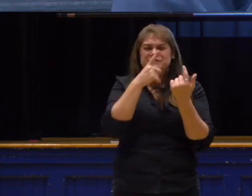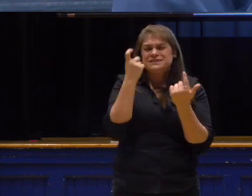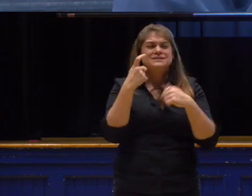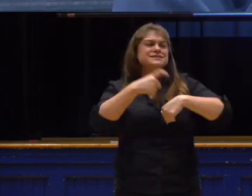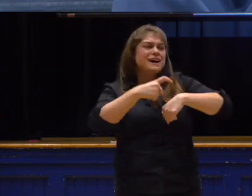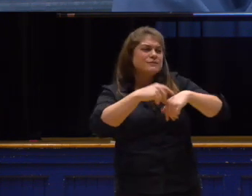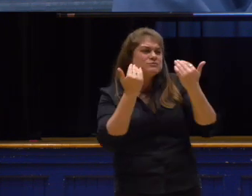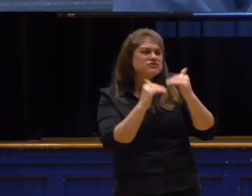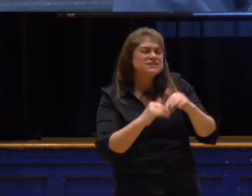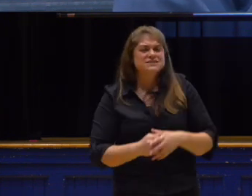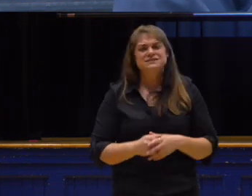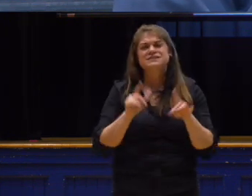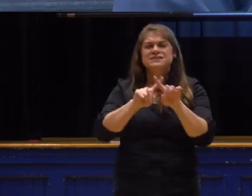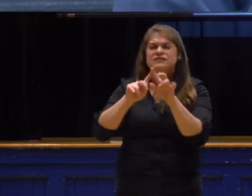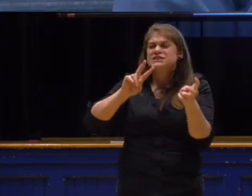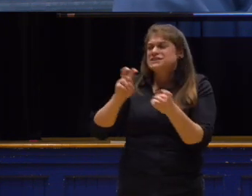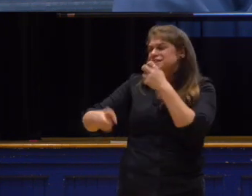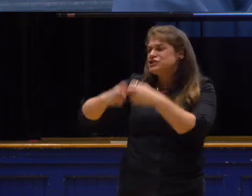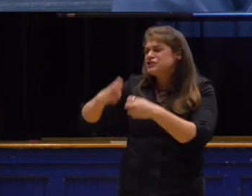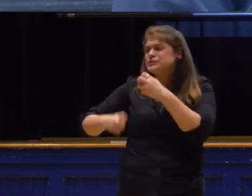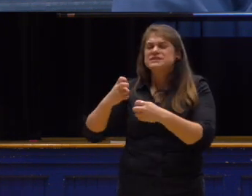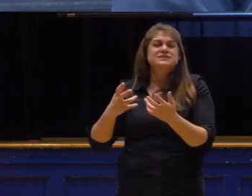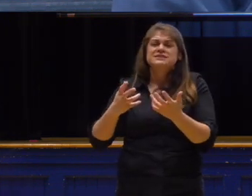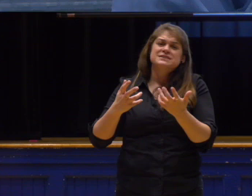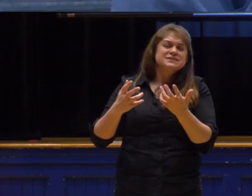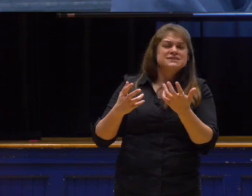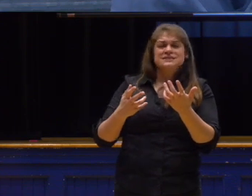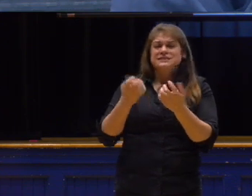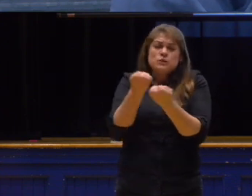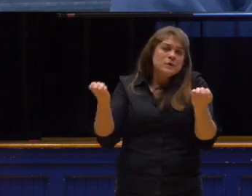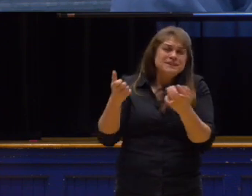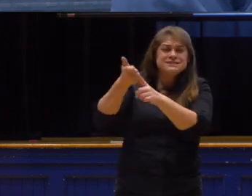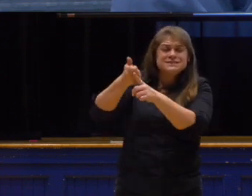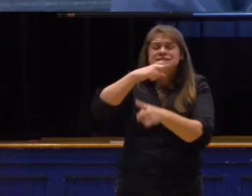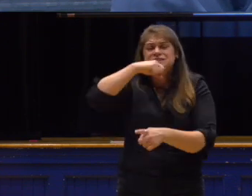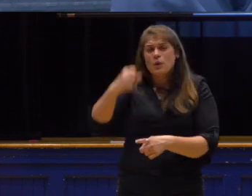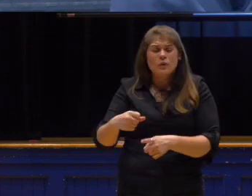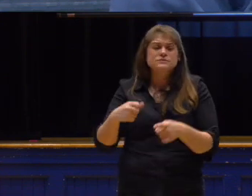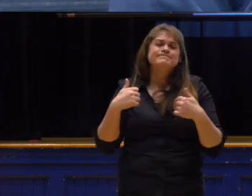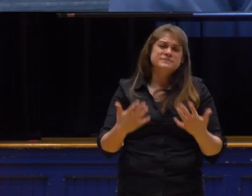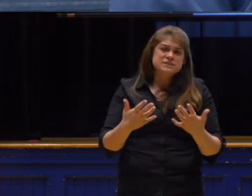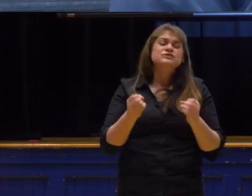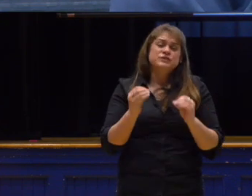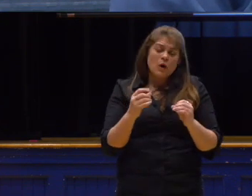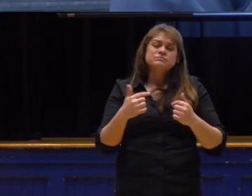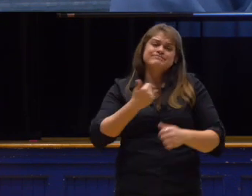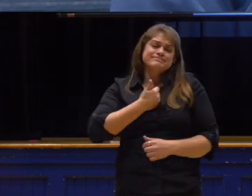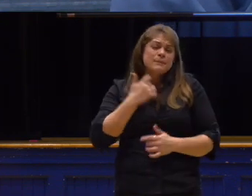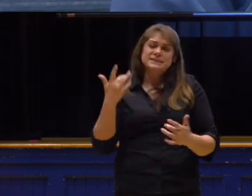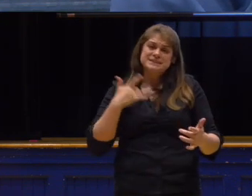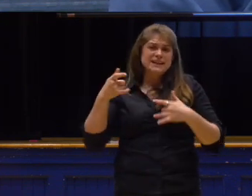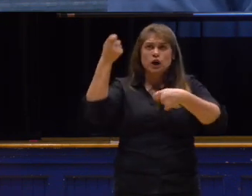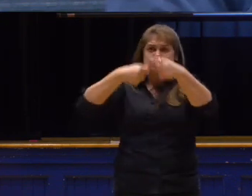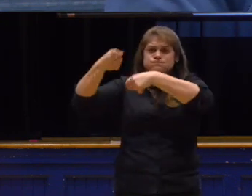and issues that we have just with the age of the equipment out there. So personally, I am really looking forward to getting that